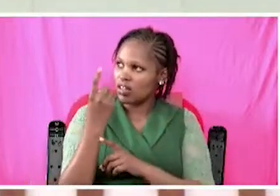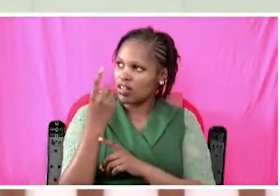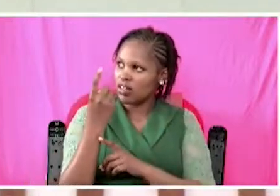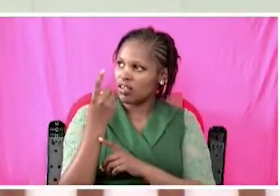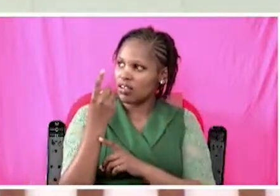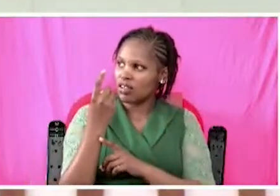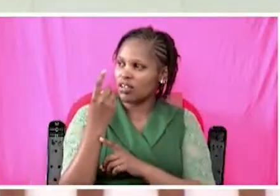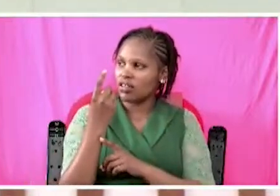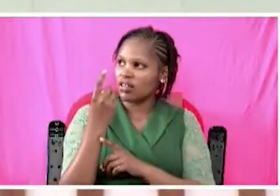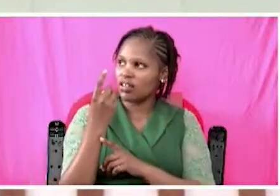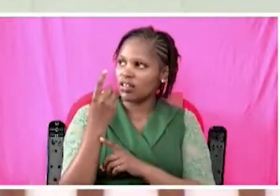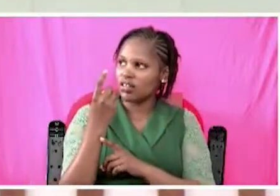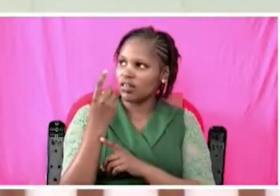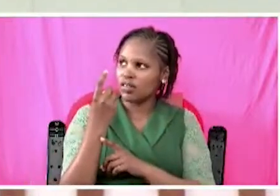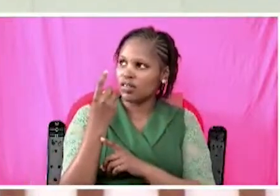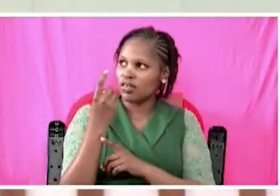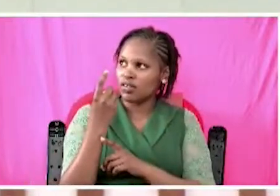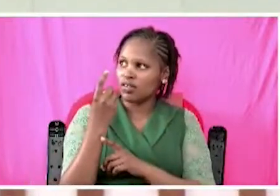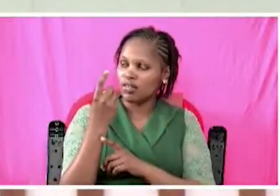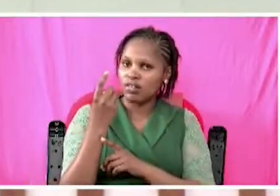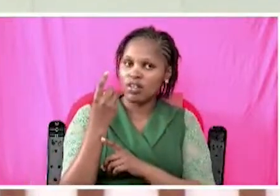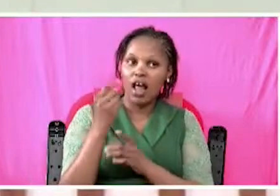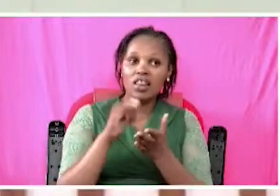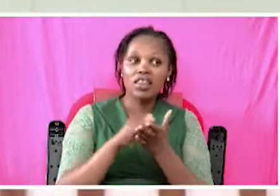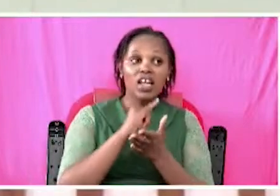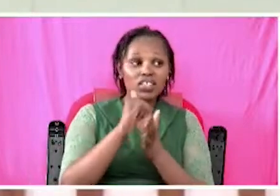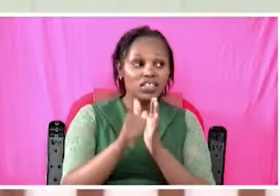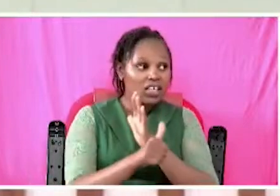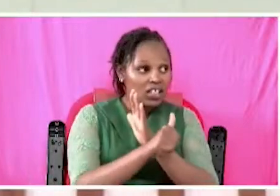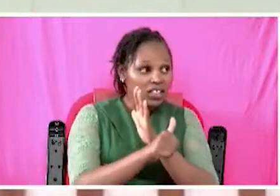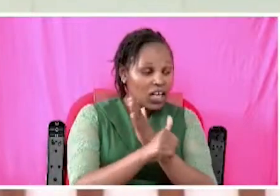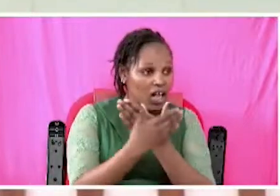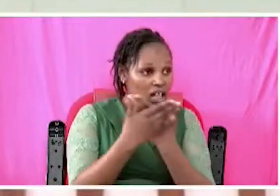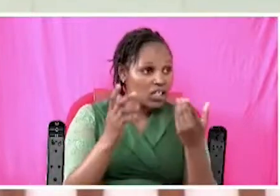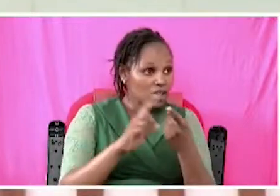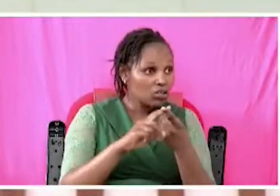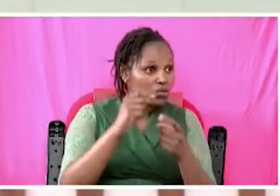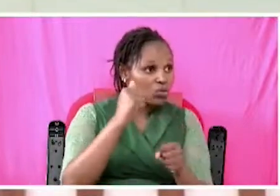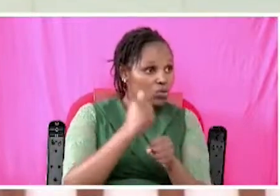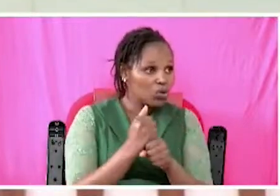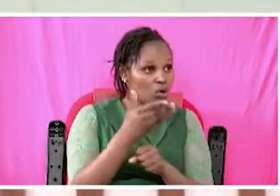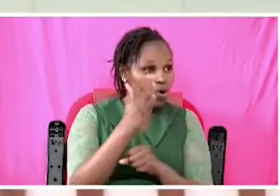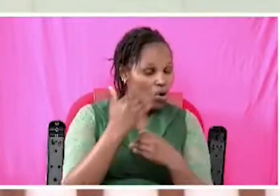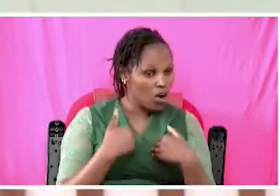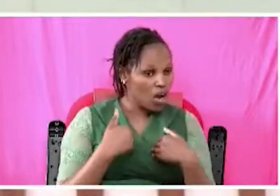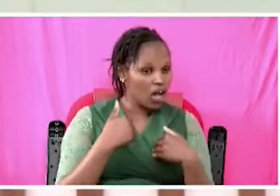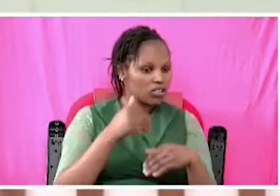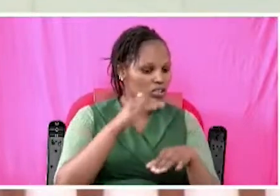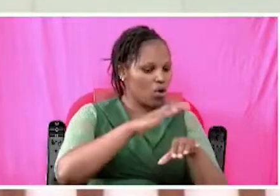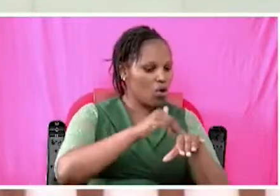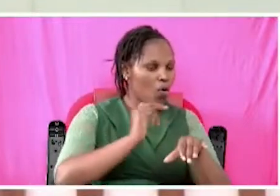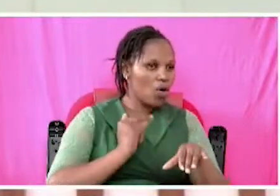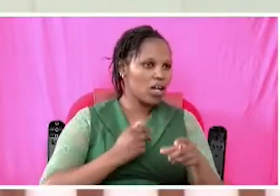do. A dangerous thing to do. God has called us into community.